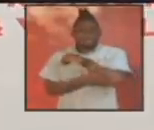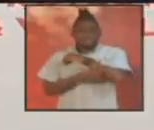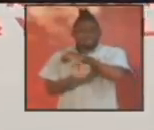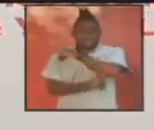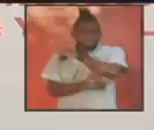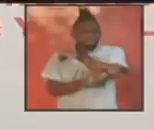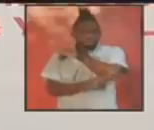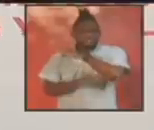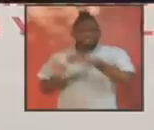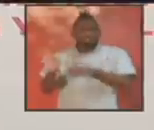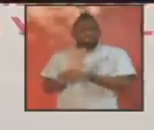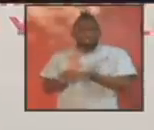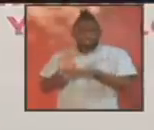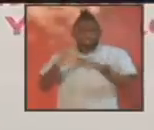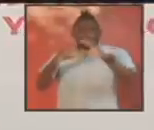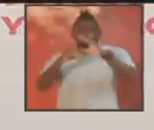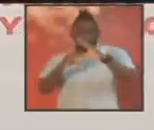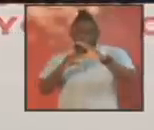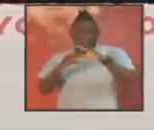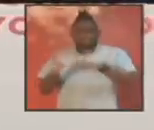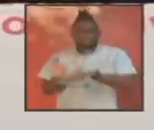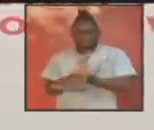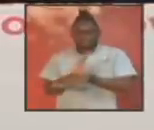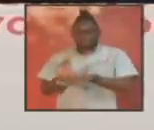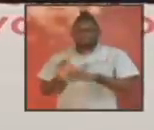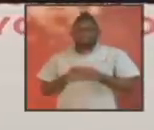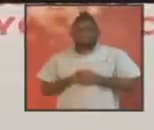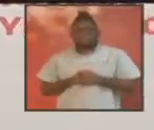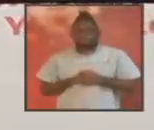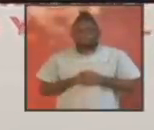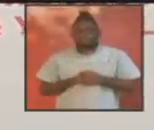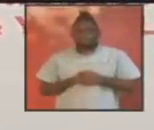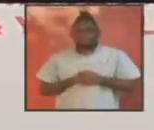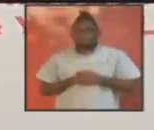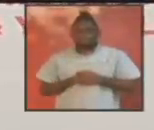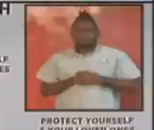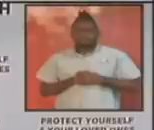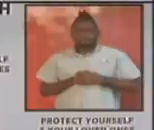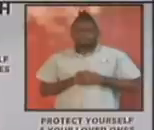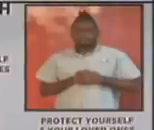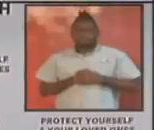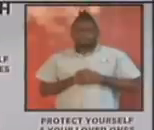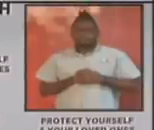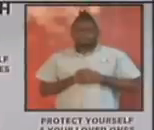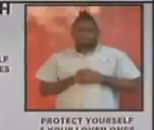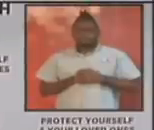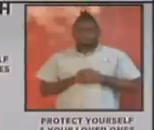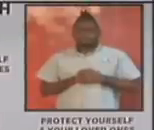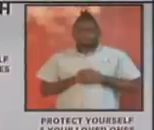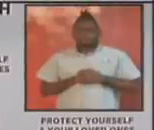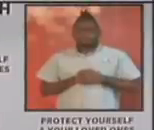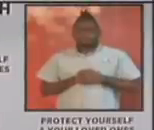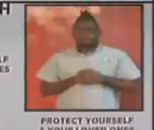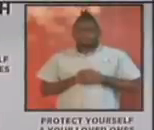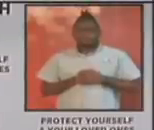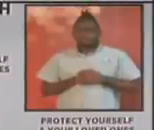that ministry in the acquisition of COVID-19 vaccines.